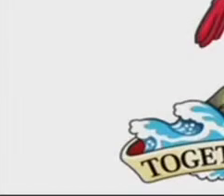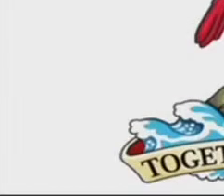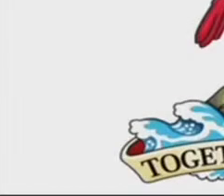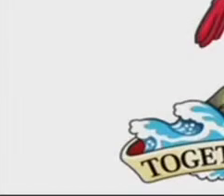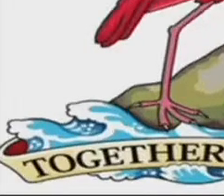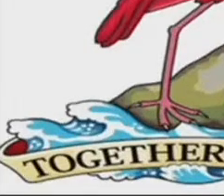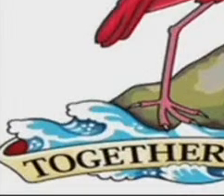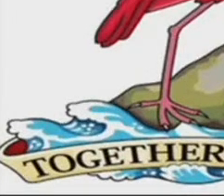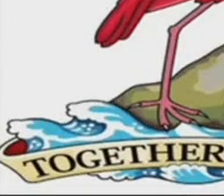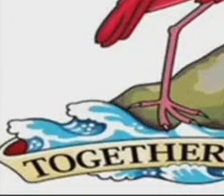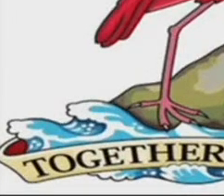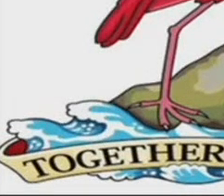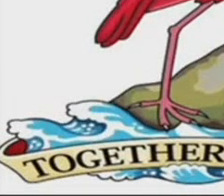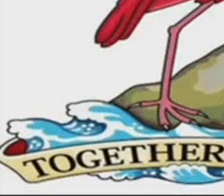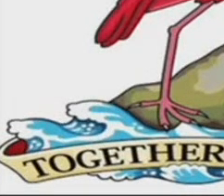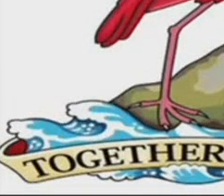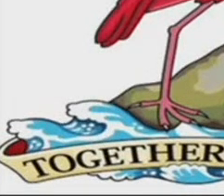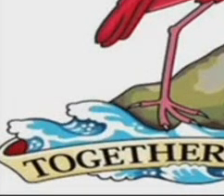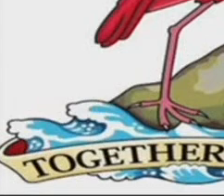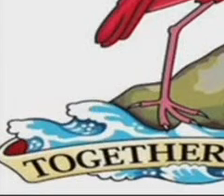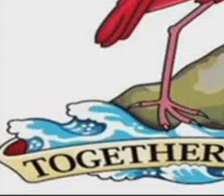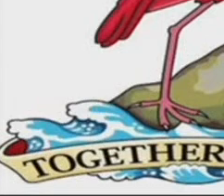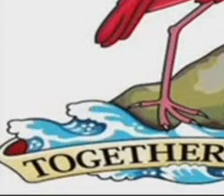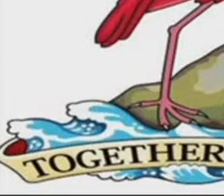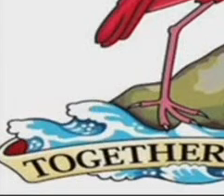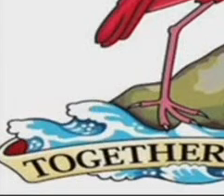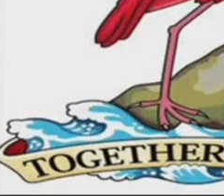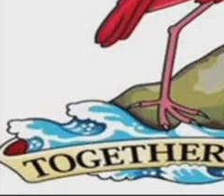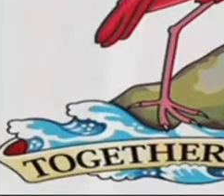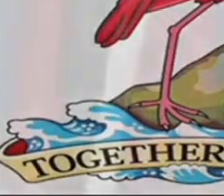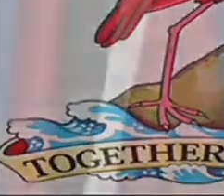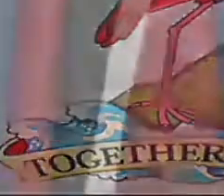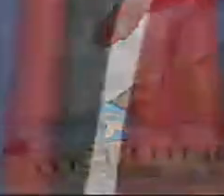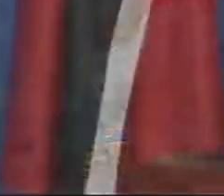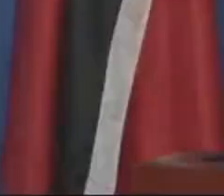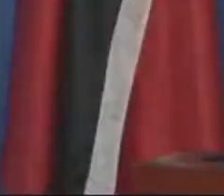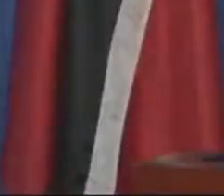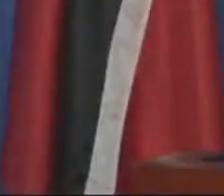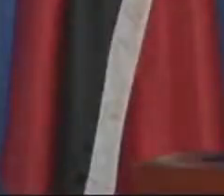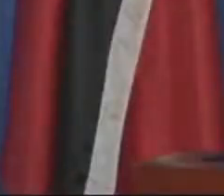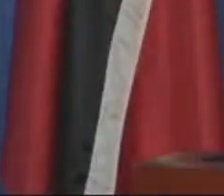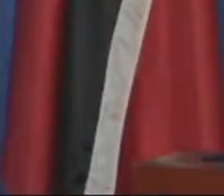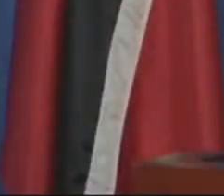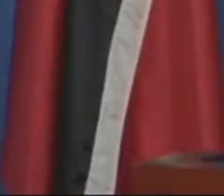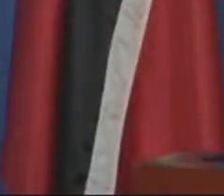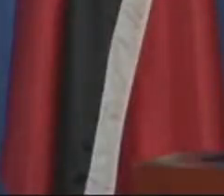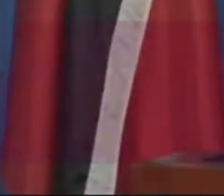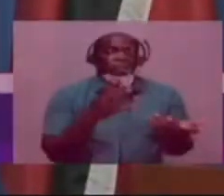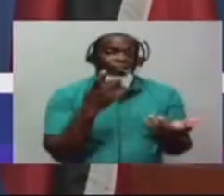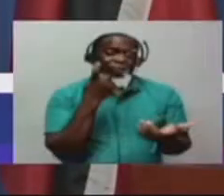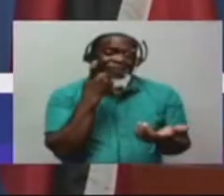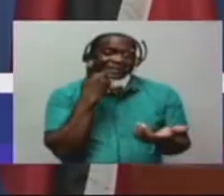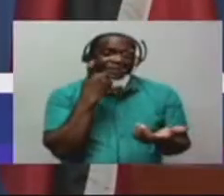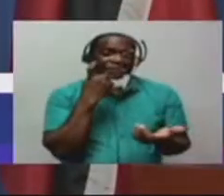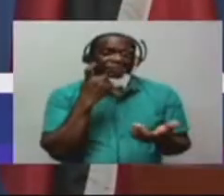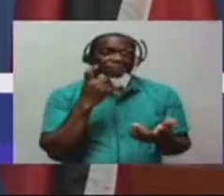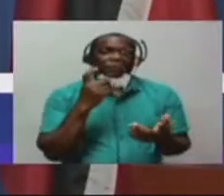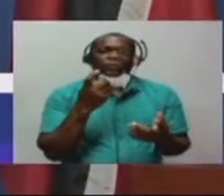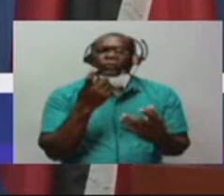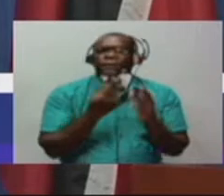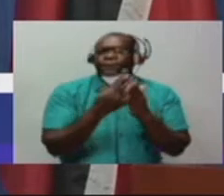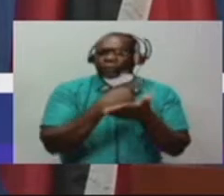Ladies and gentlemen, I provided you with a brief snapshot of the situation in the